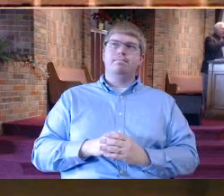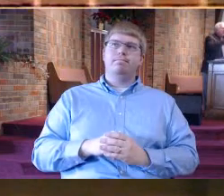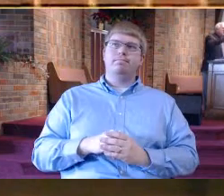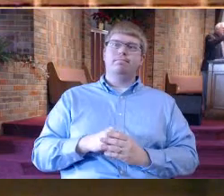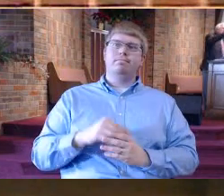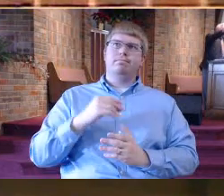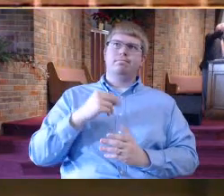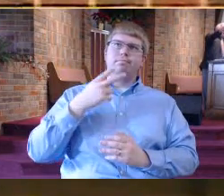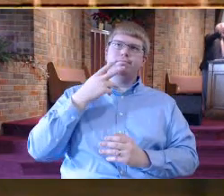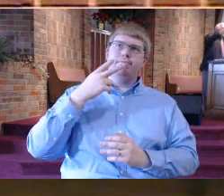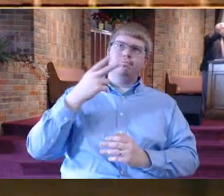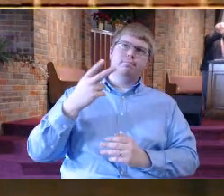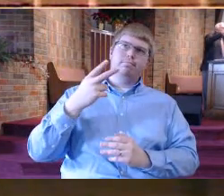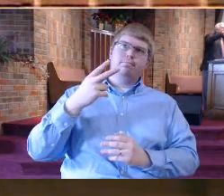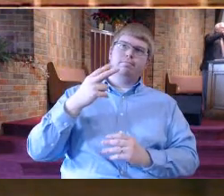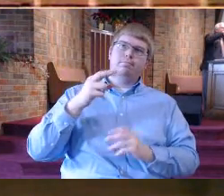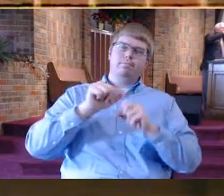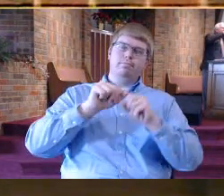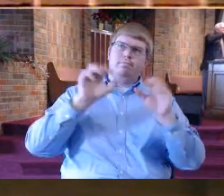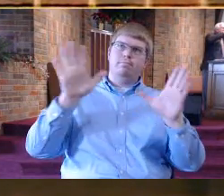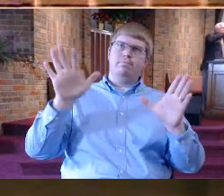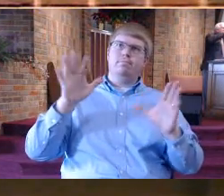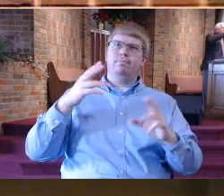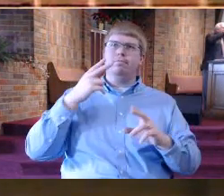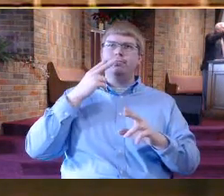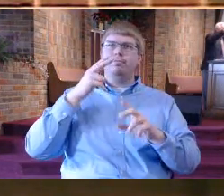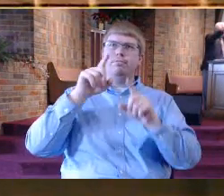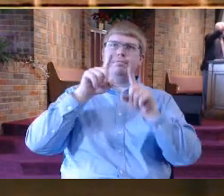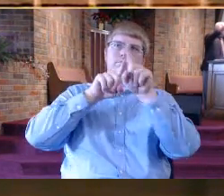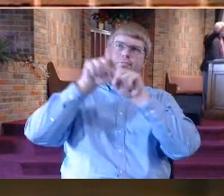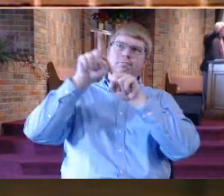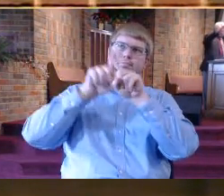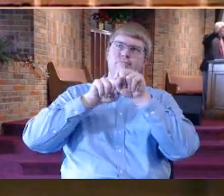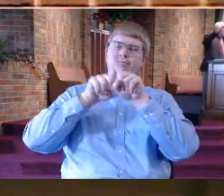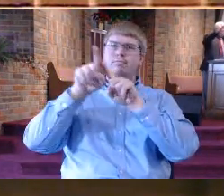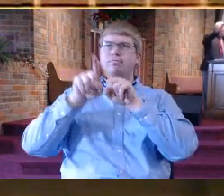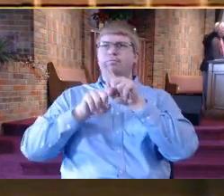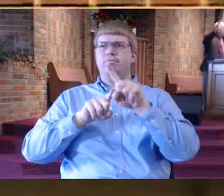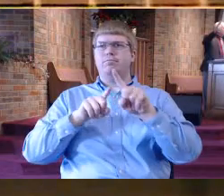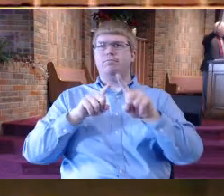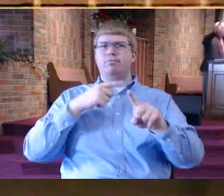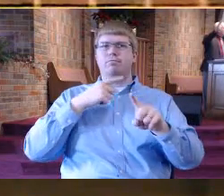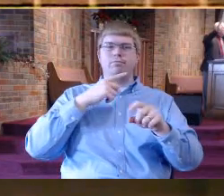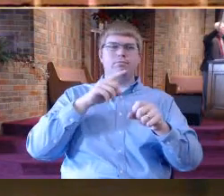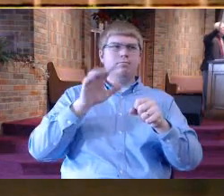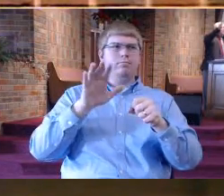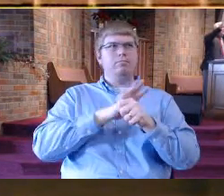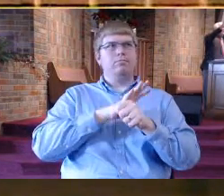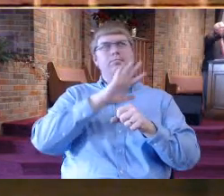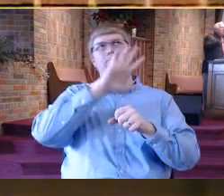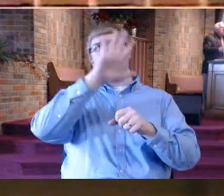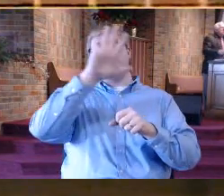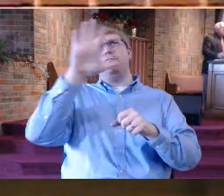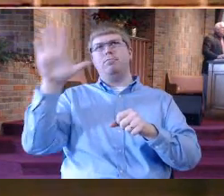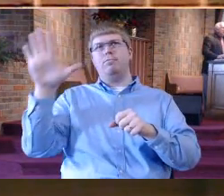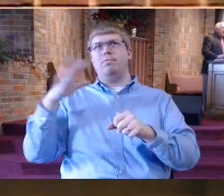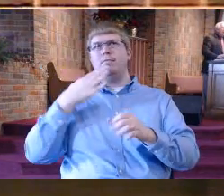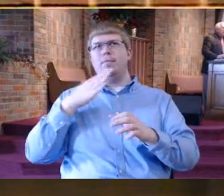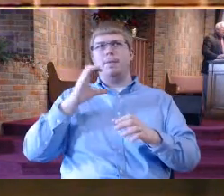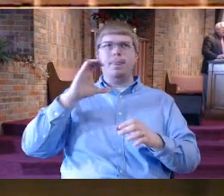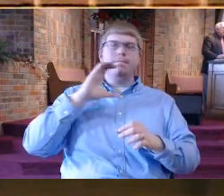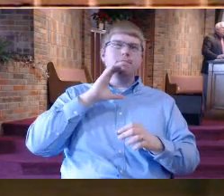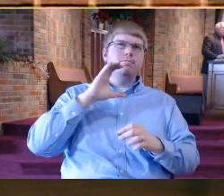at a summer sky with the stars filling everything, with maybe a moon out